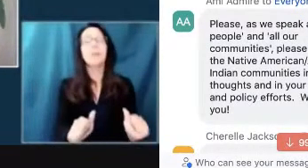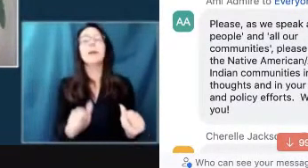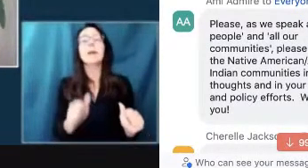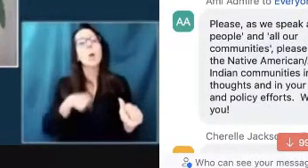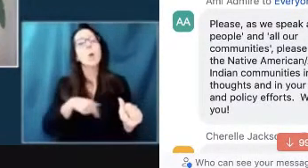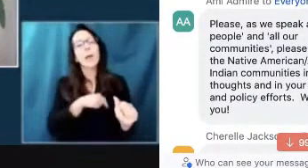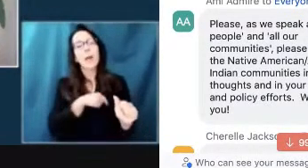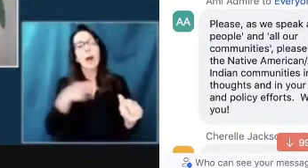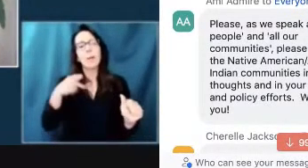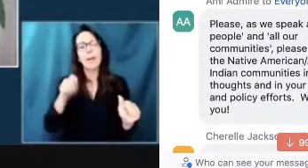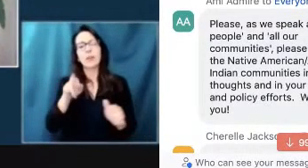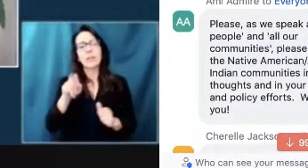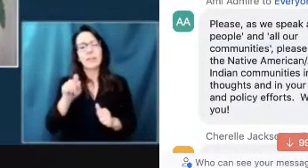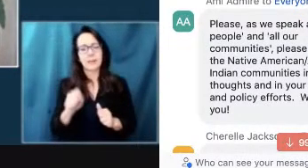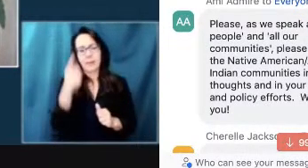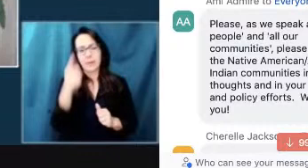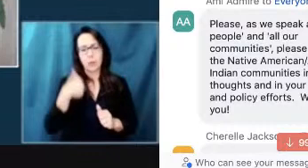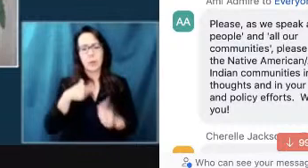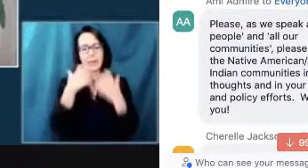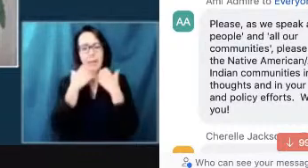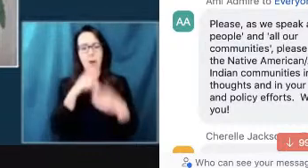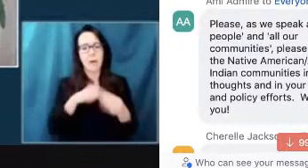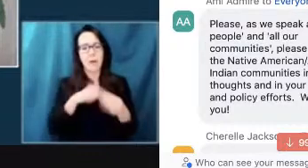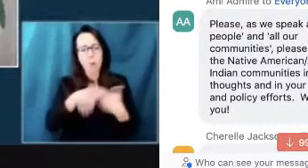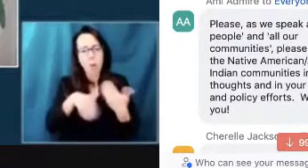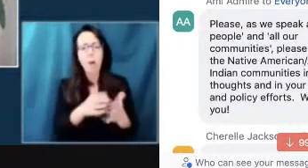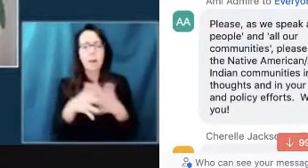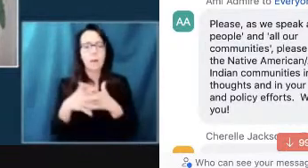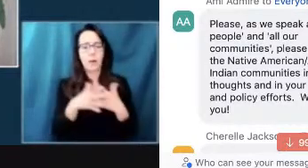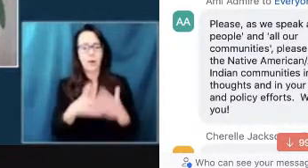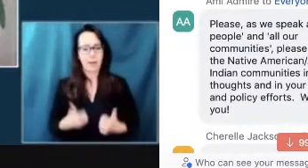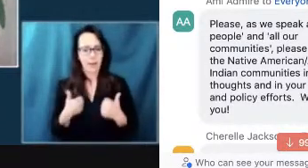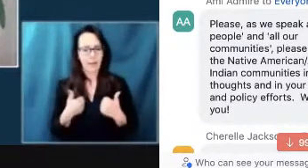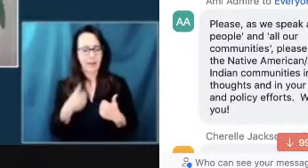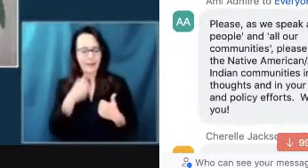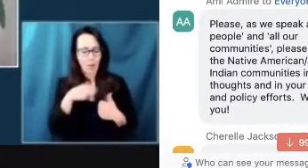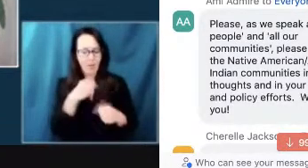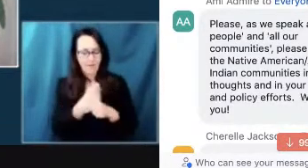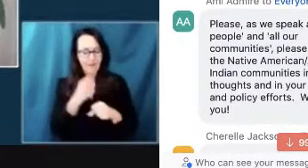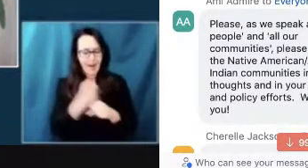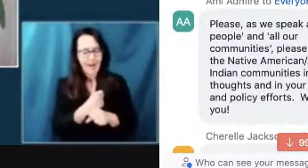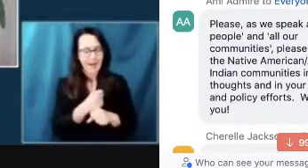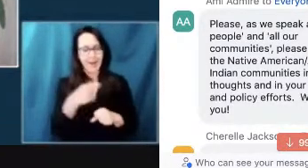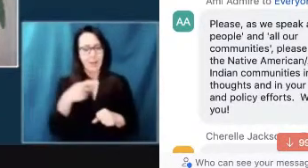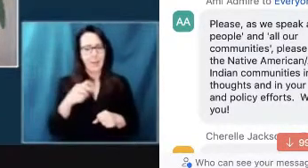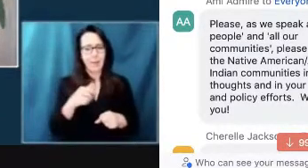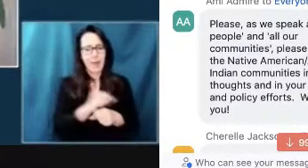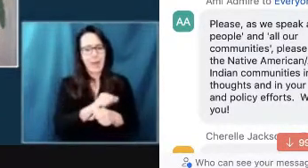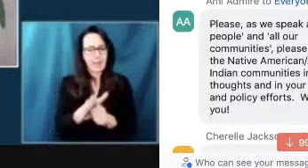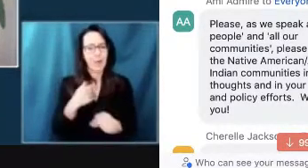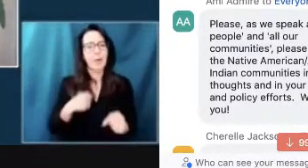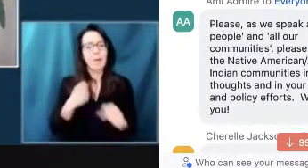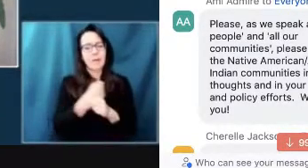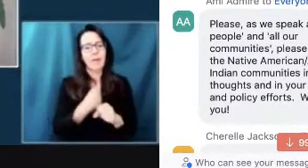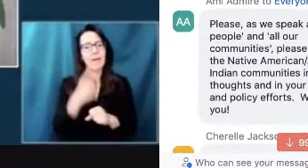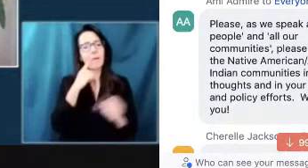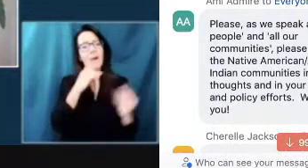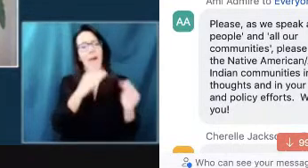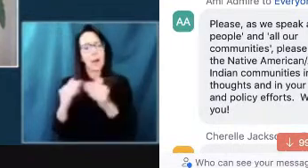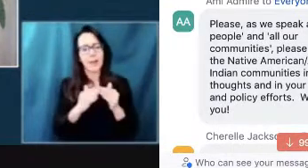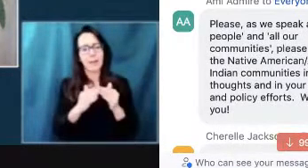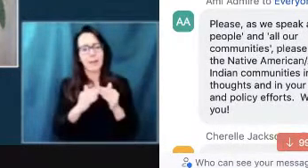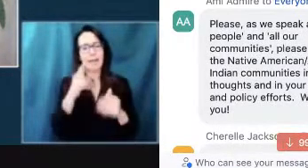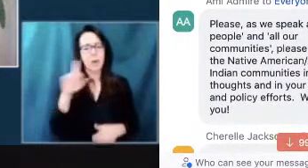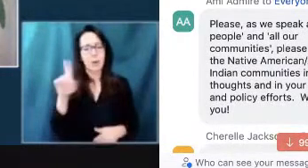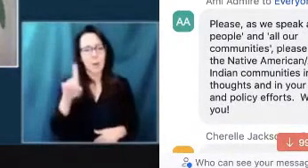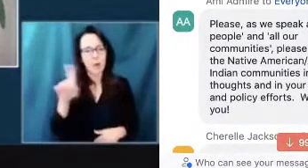about all American lives. We aren't just fighting the pandemic. We're fighting for equity. We're fighting for democracy. We're fighting